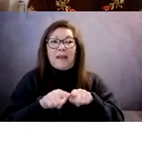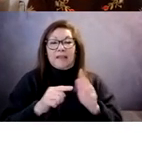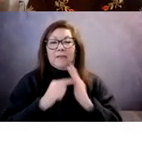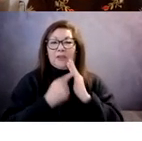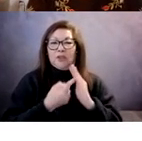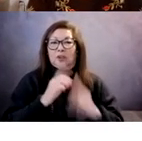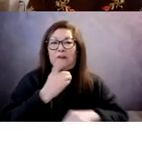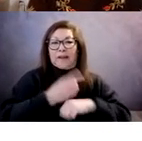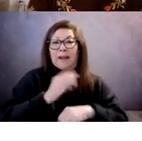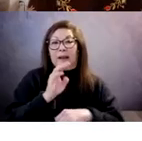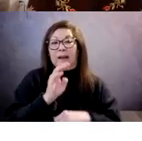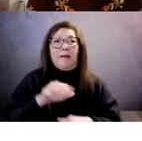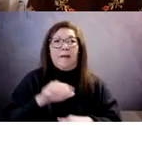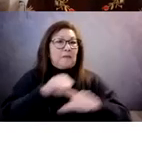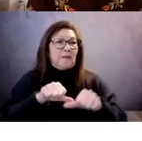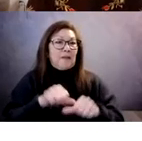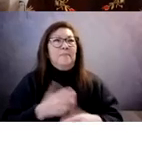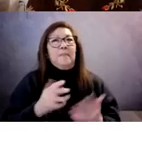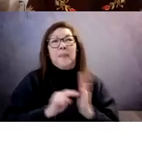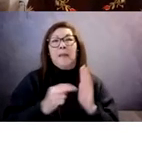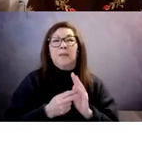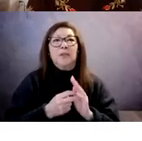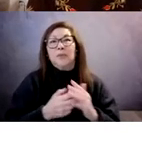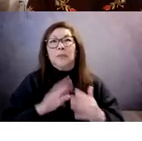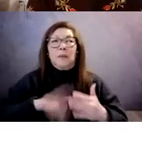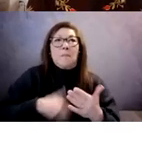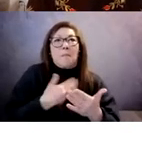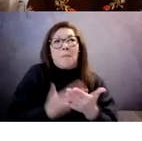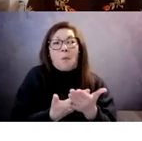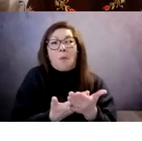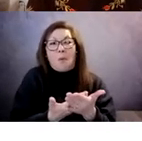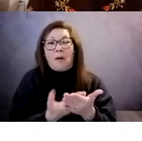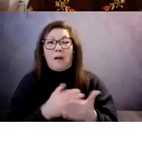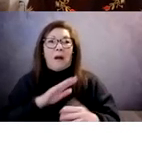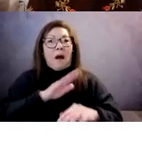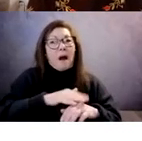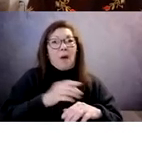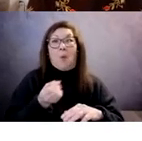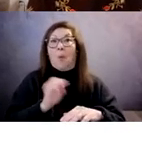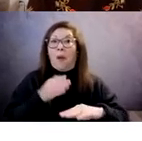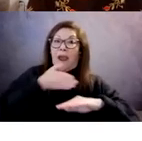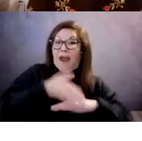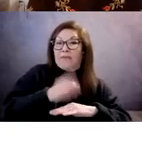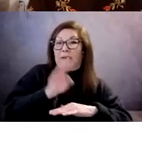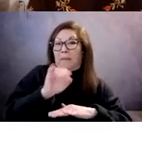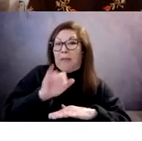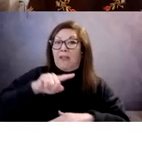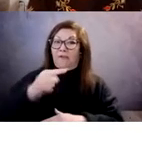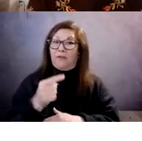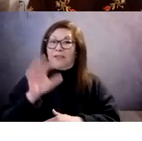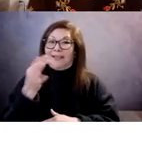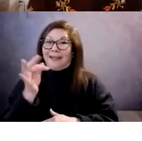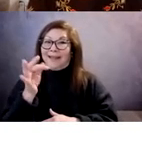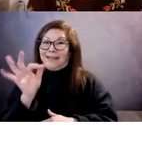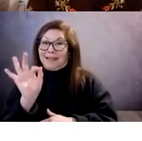date of the fellowship. So that means you have to be born on or after May 1st,